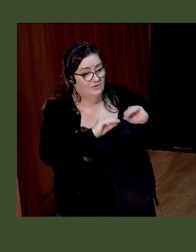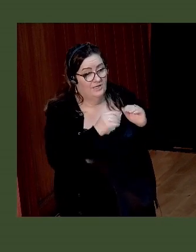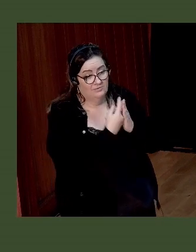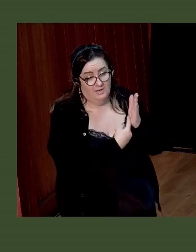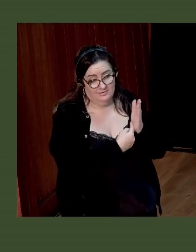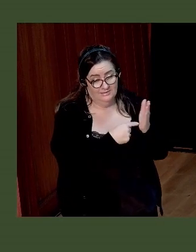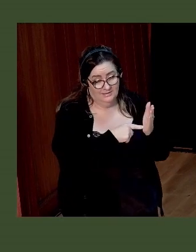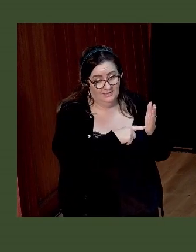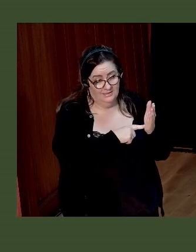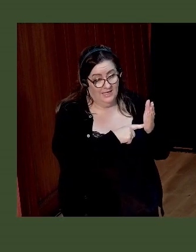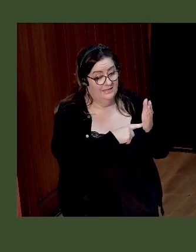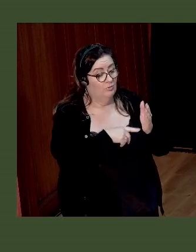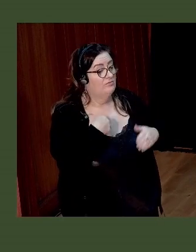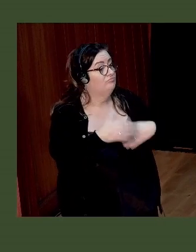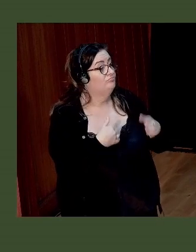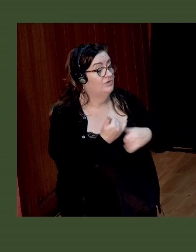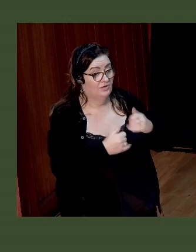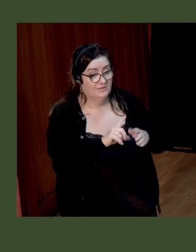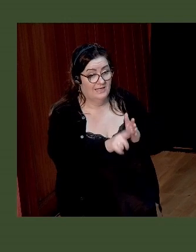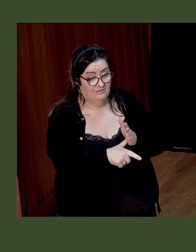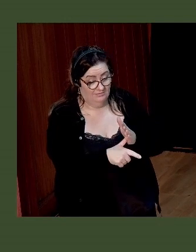when this came to pass a few years later,